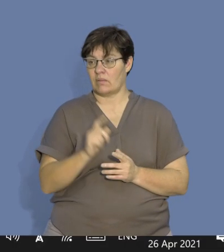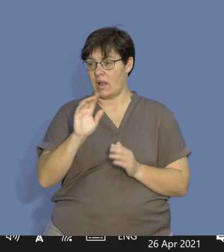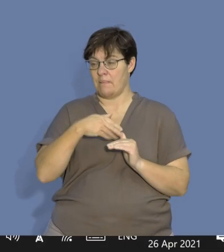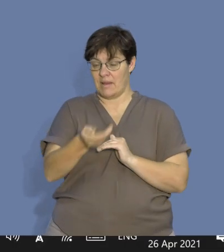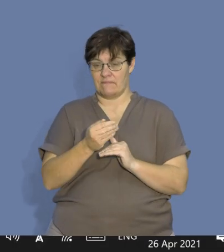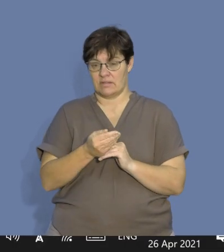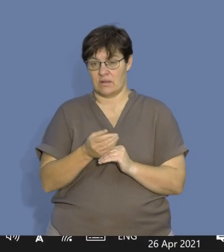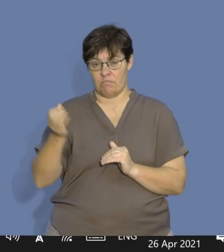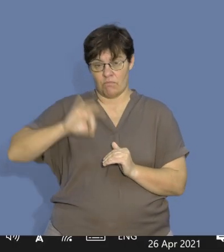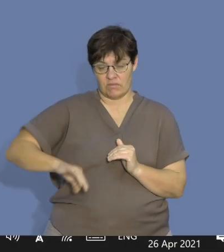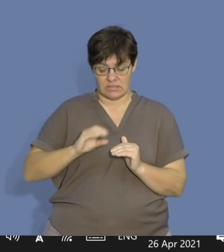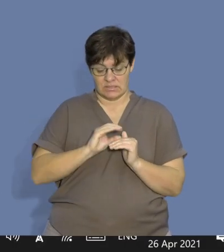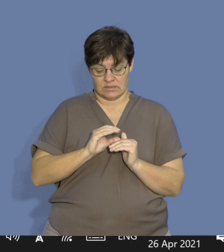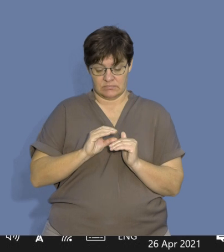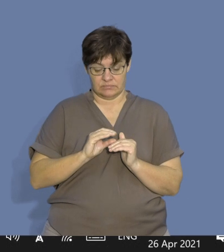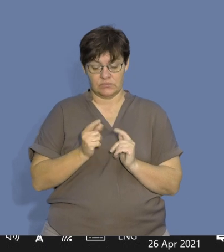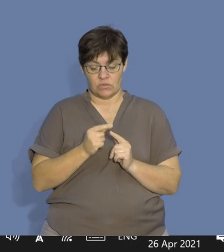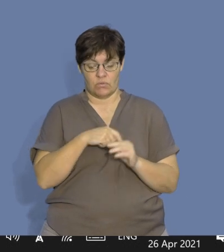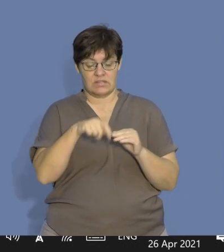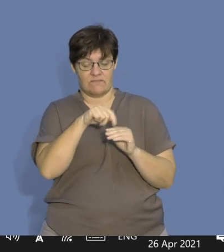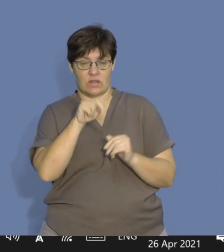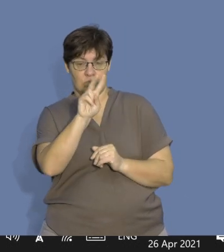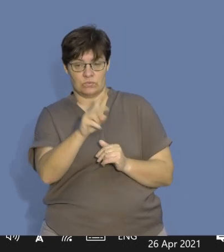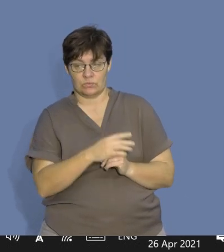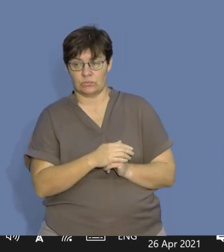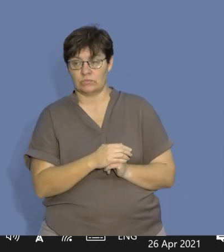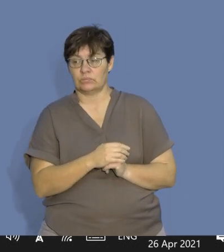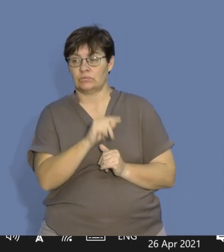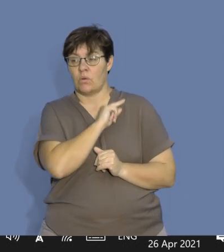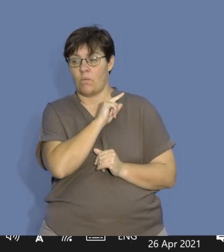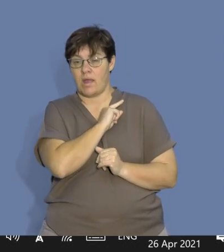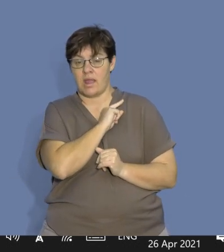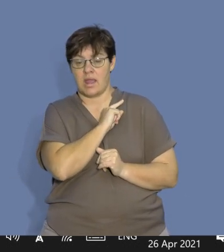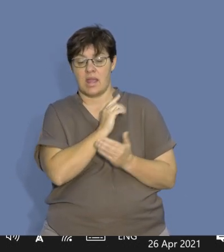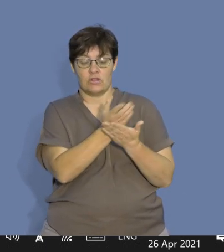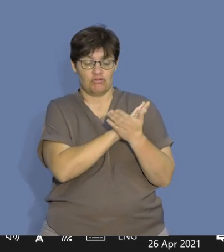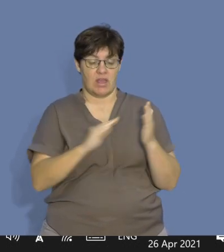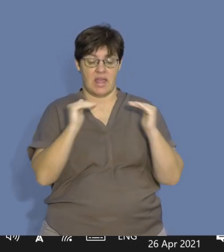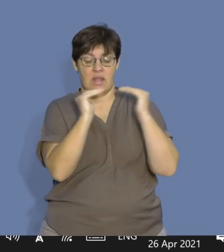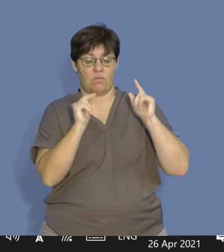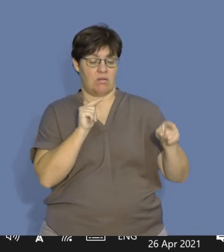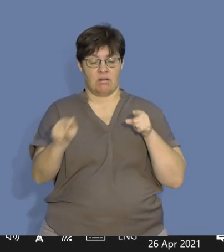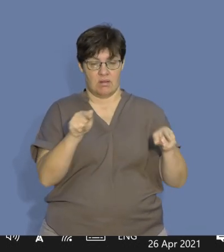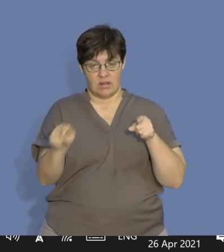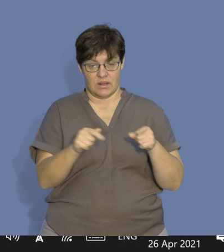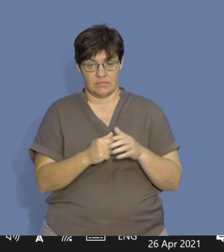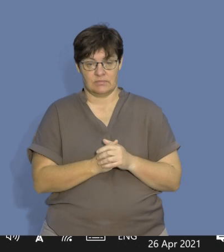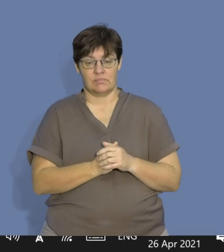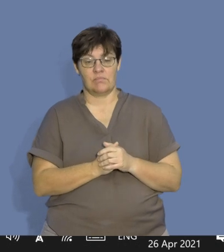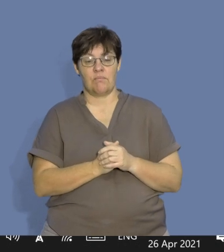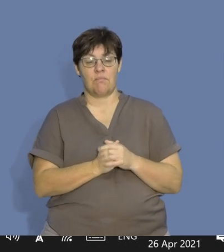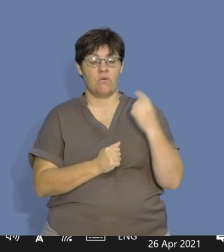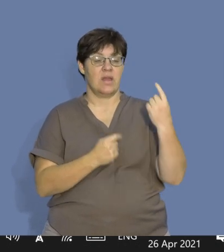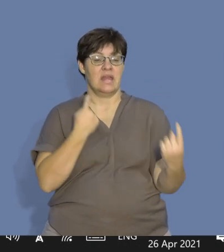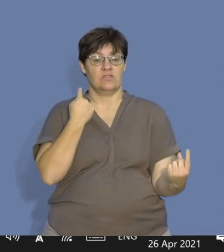out. Right, there's my remaining profit. So I'm simply dividing it by 2 because obviously sharing equally between